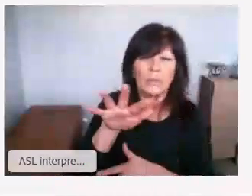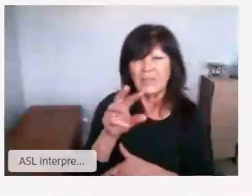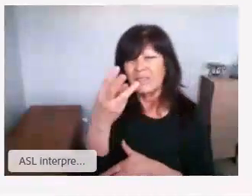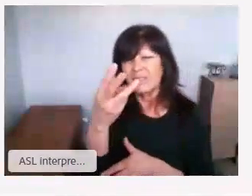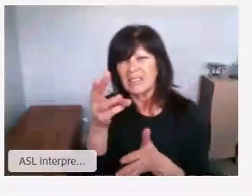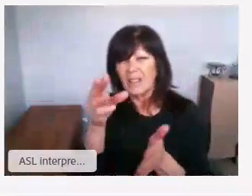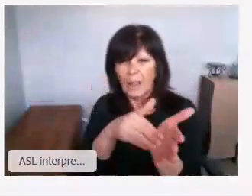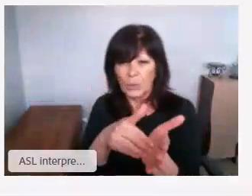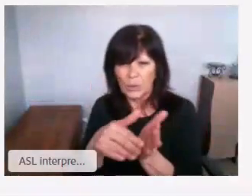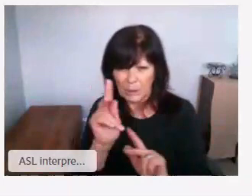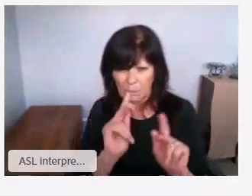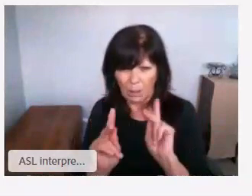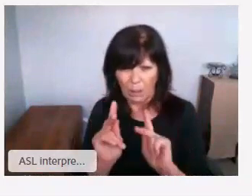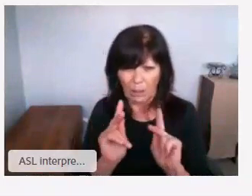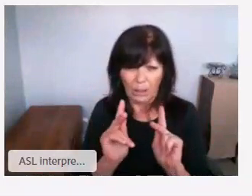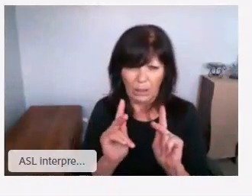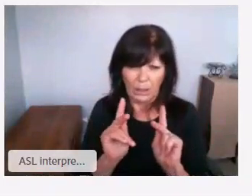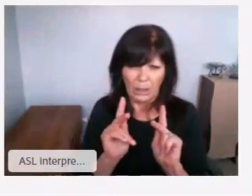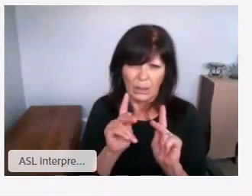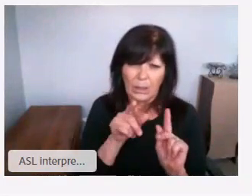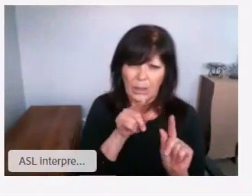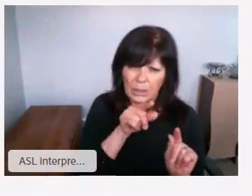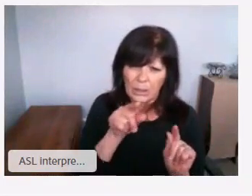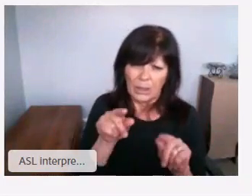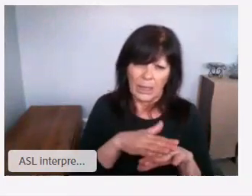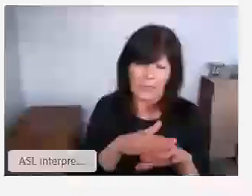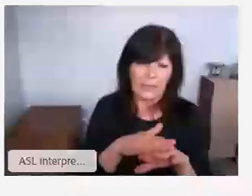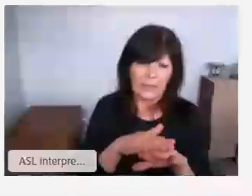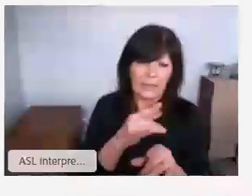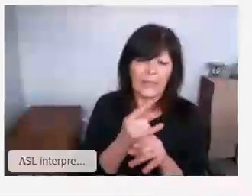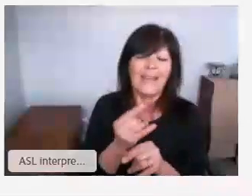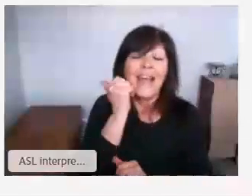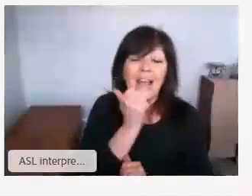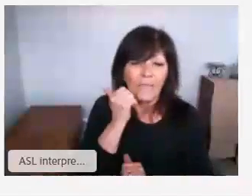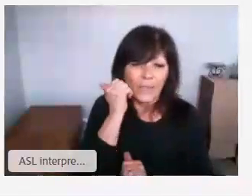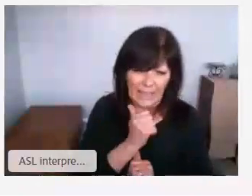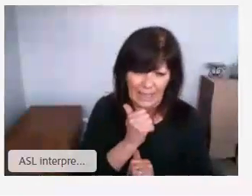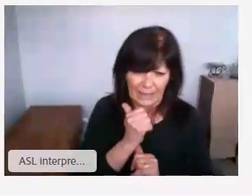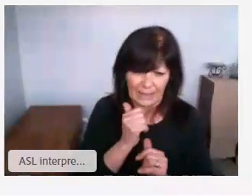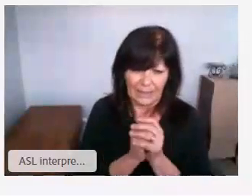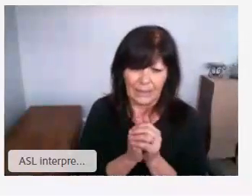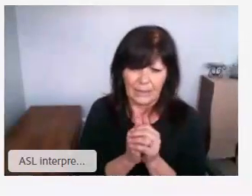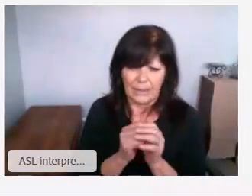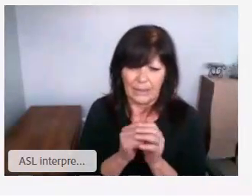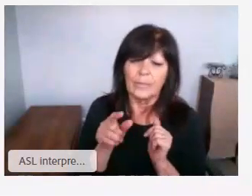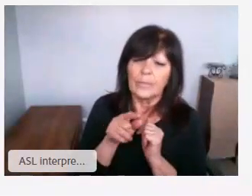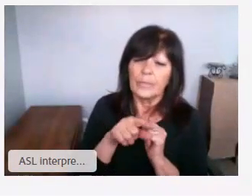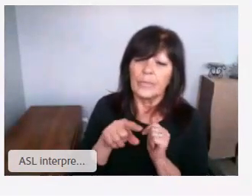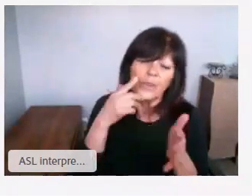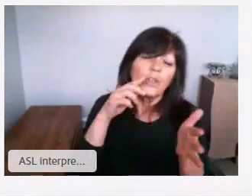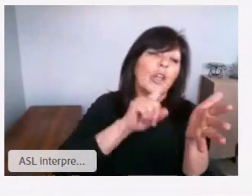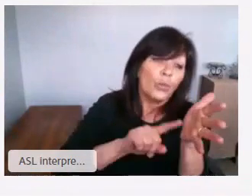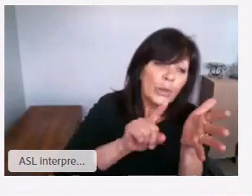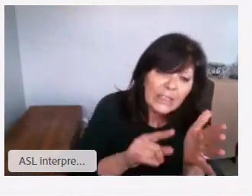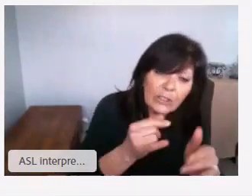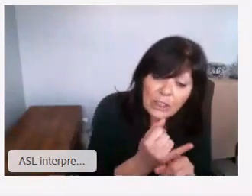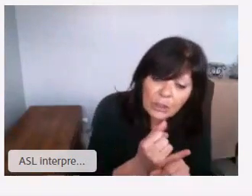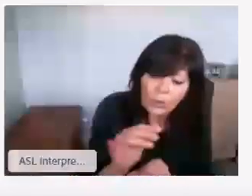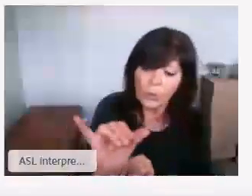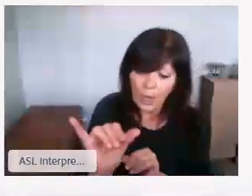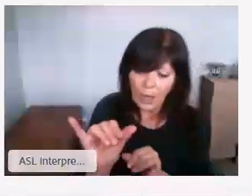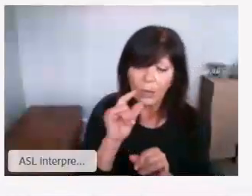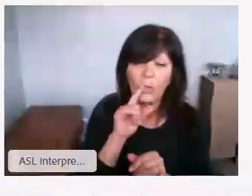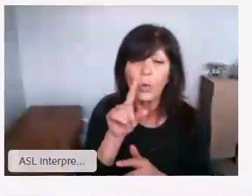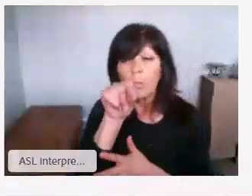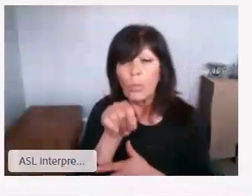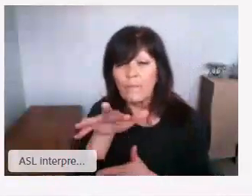people who work or study on the campus each day to access medical facilities and research institutions, and more than 1.5